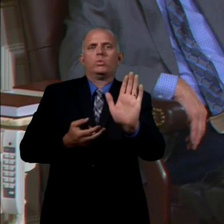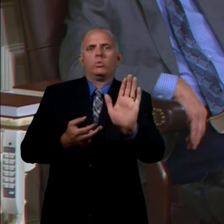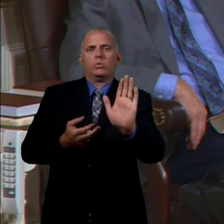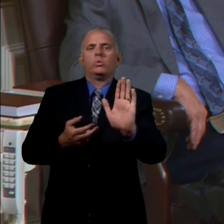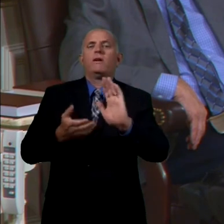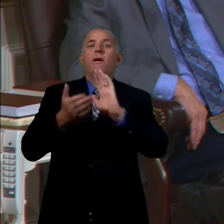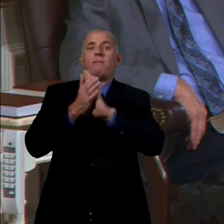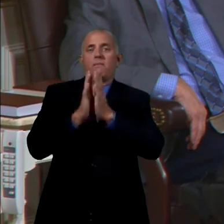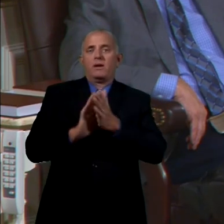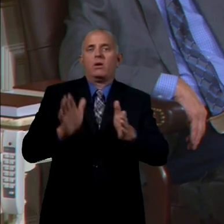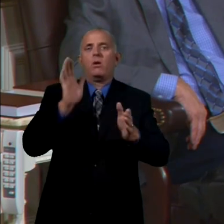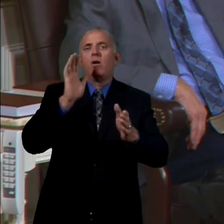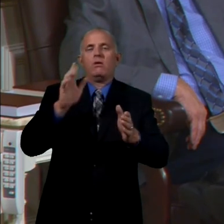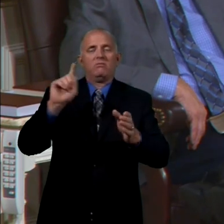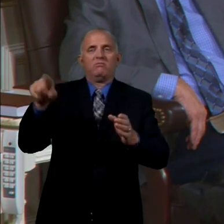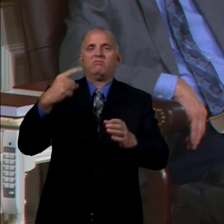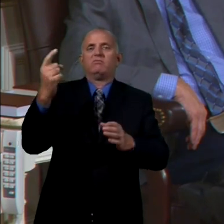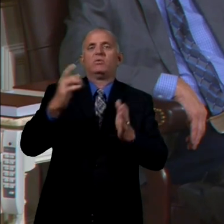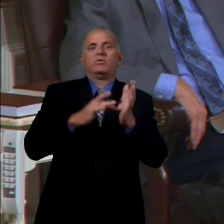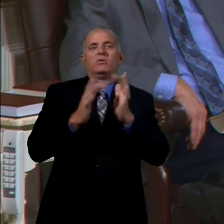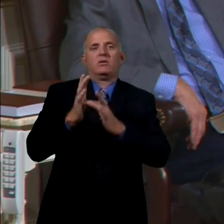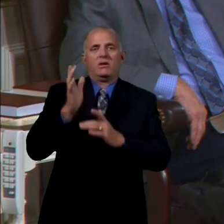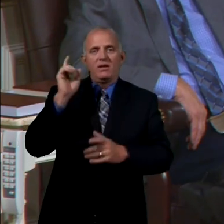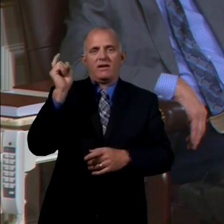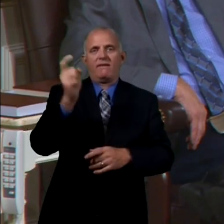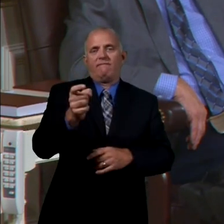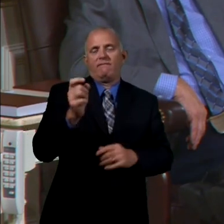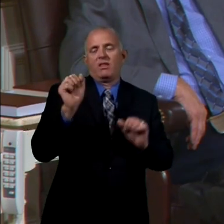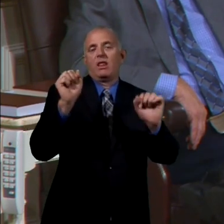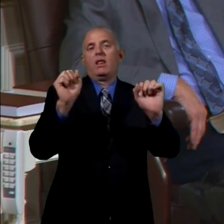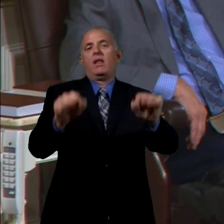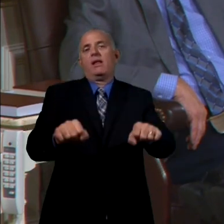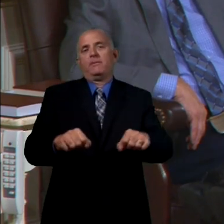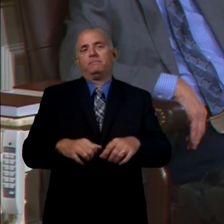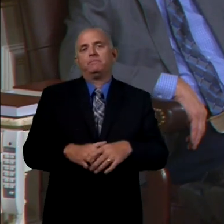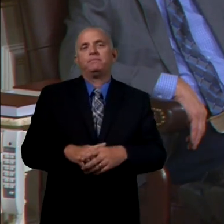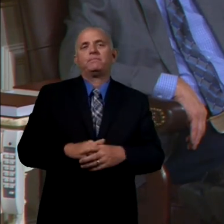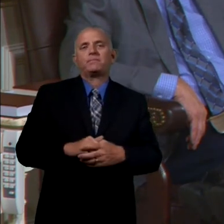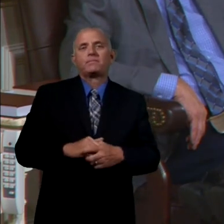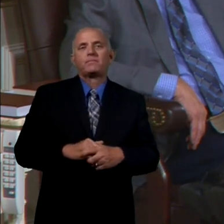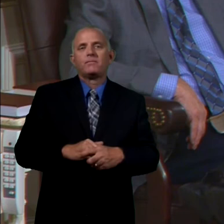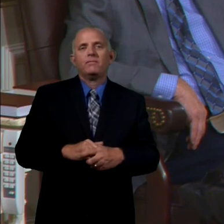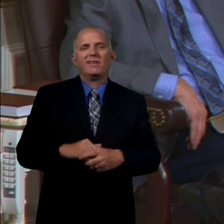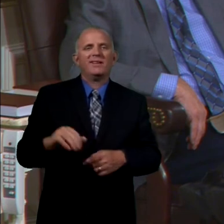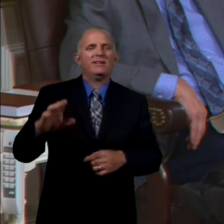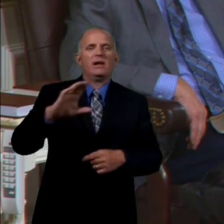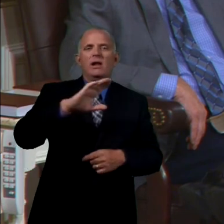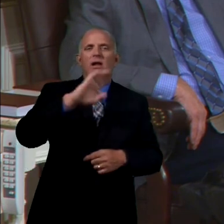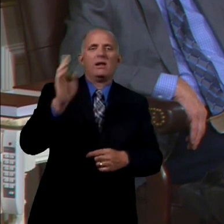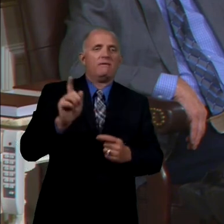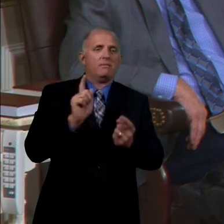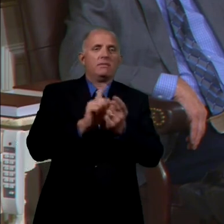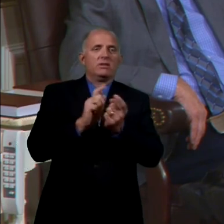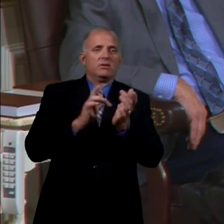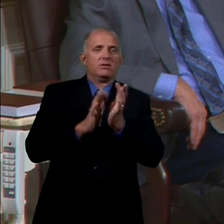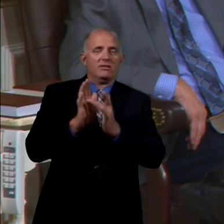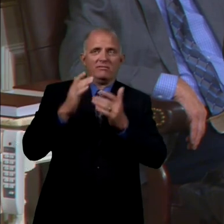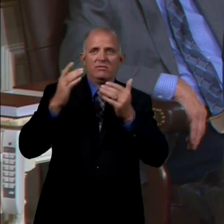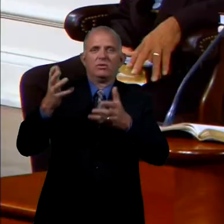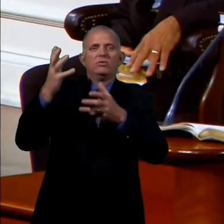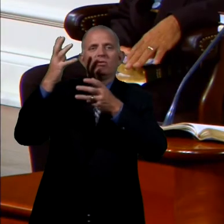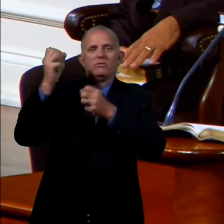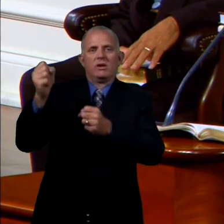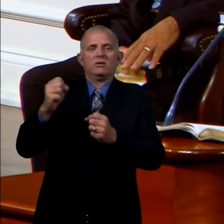that only Jesus can give you. If you've never met Jesus Christ in a way where you've put your faith in him, please come